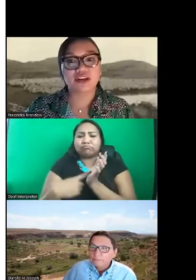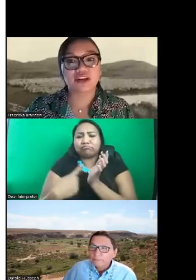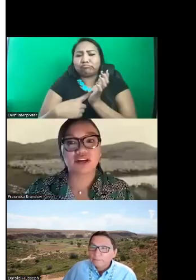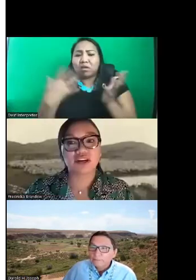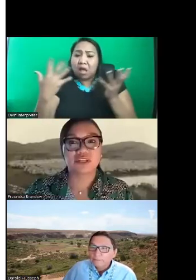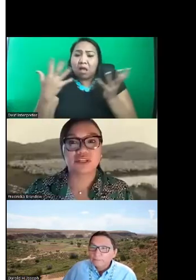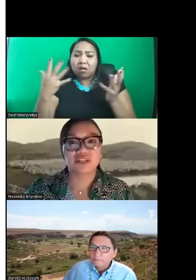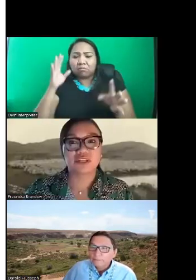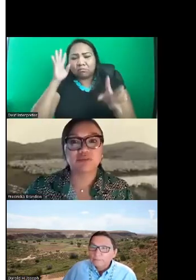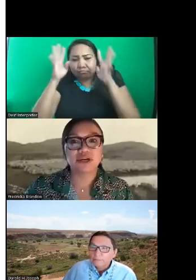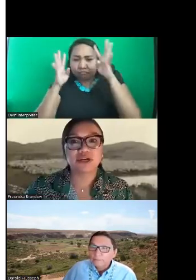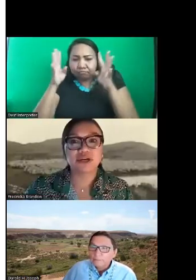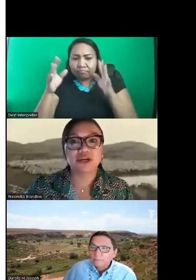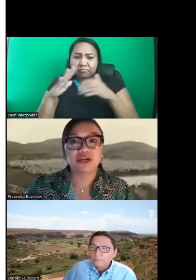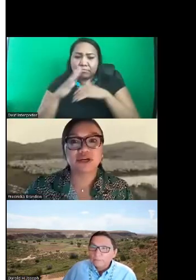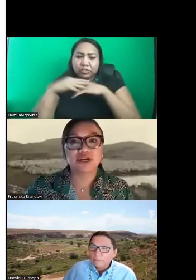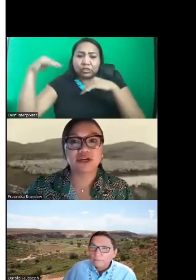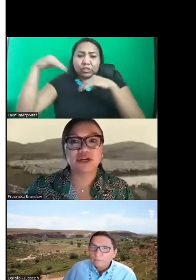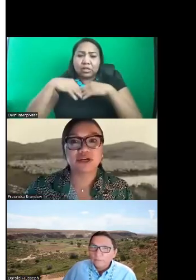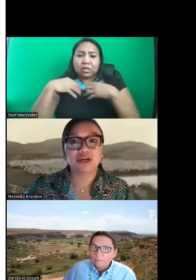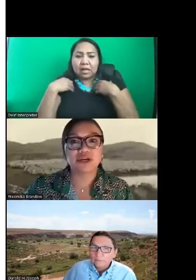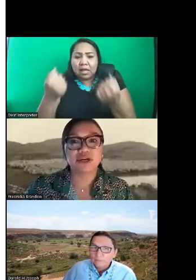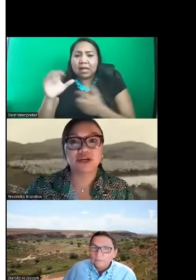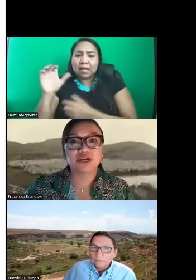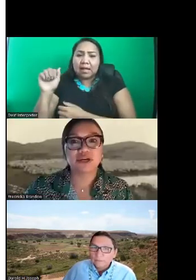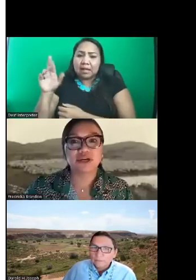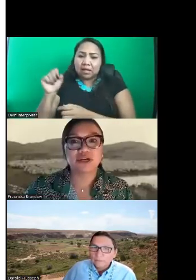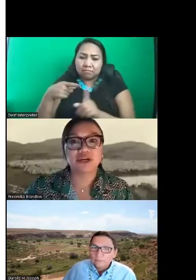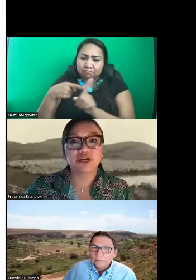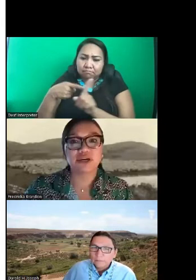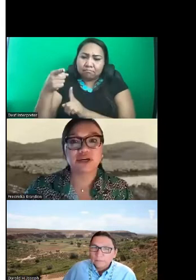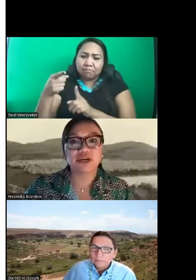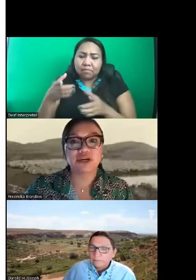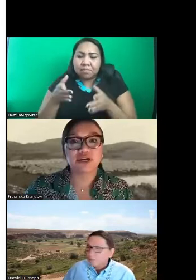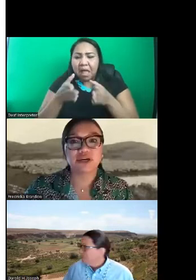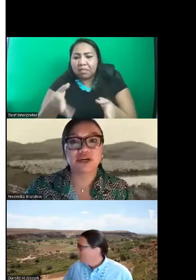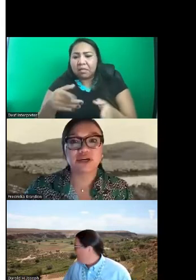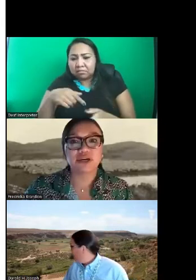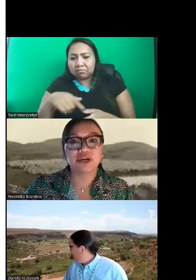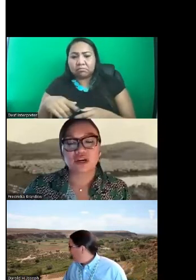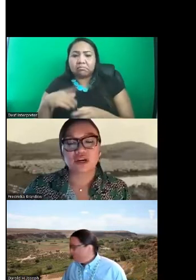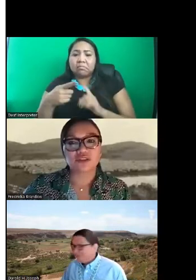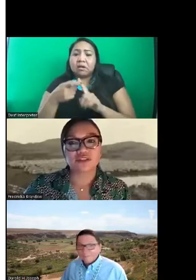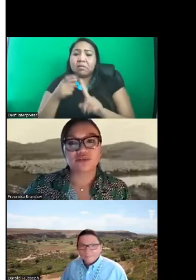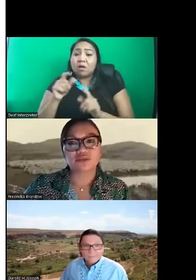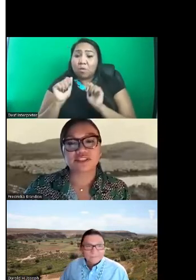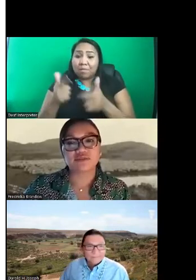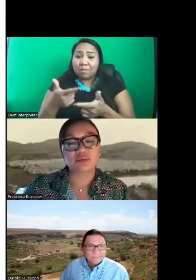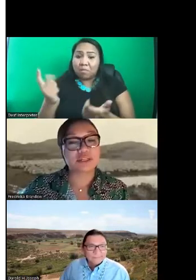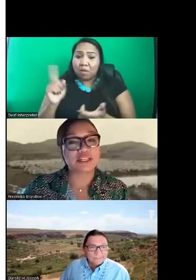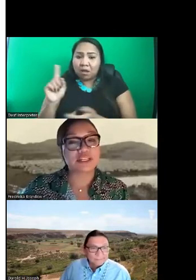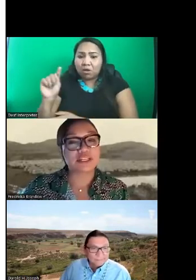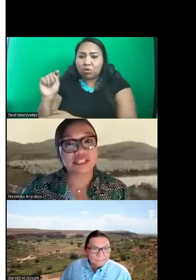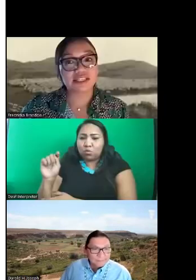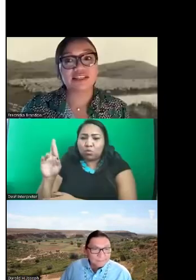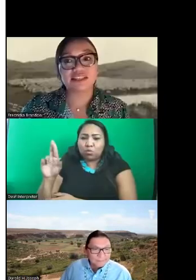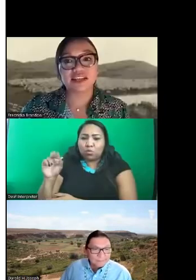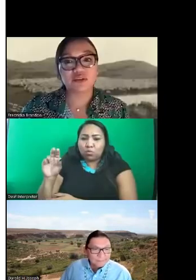youth. Amanda Hunter is a citizen of the Pascua Yaqui tribe from Tucson, Arizona. Dr. Hunter received her